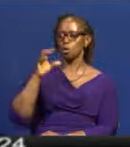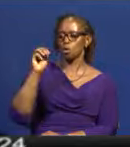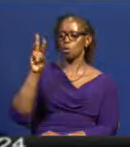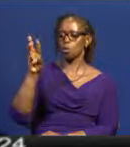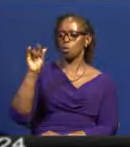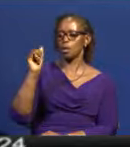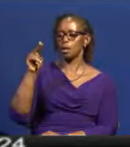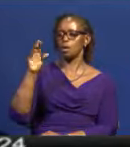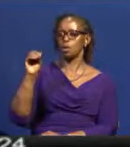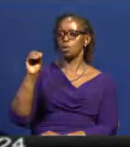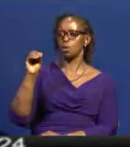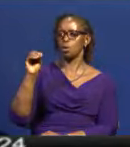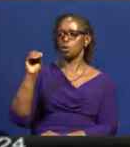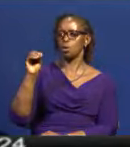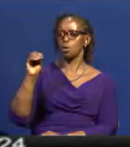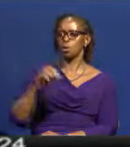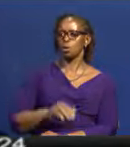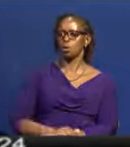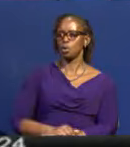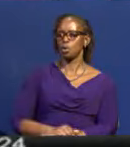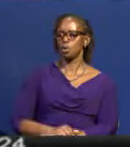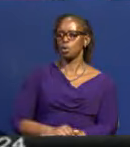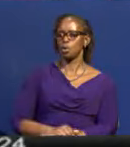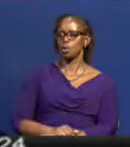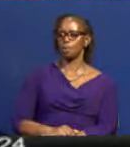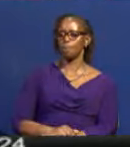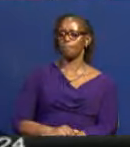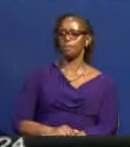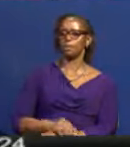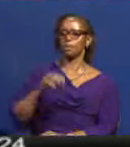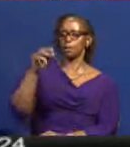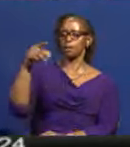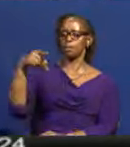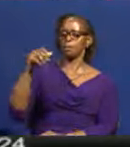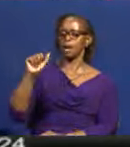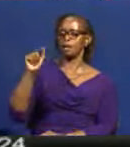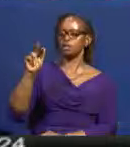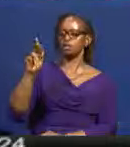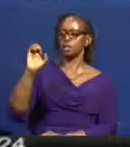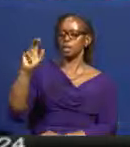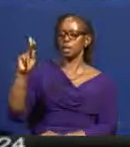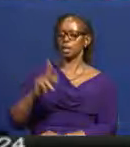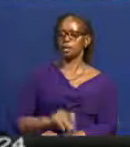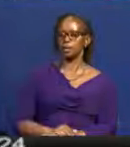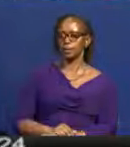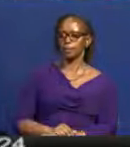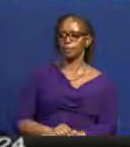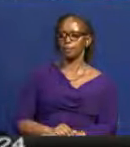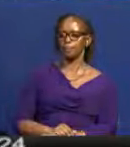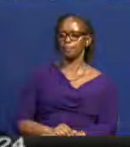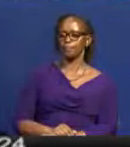Owino. Walter Owino. Walter Owino. Honorable Patrick Osero.